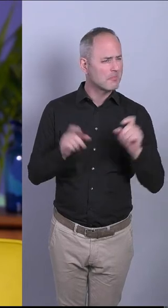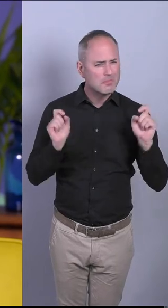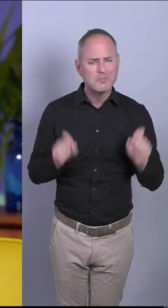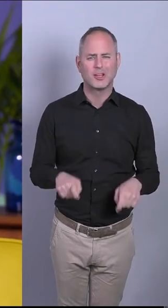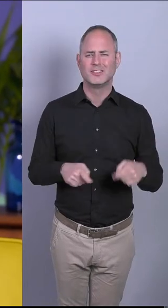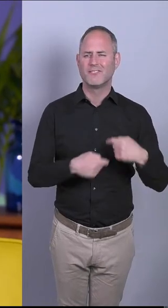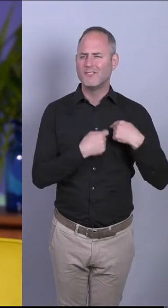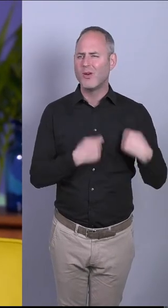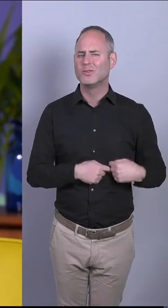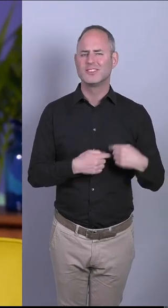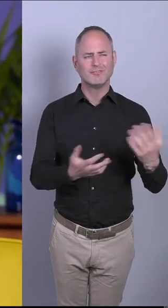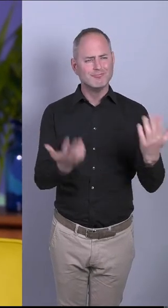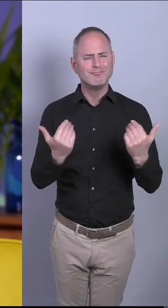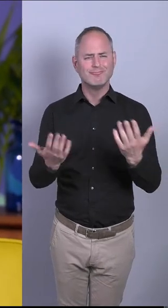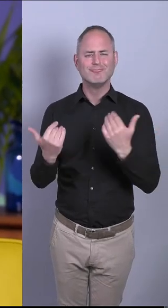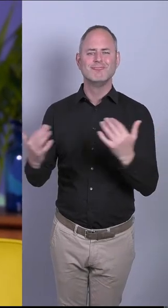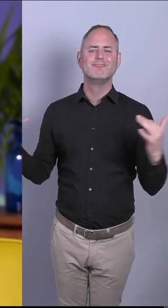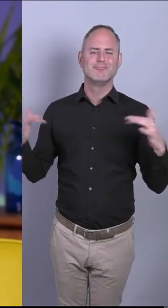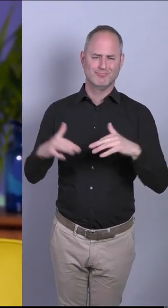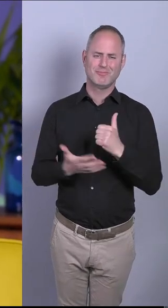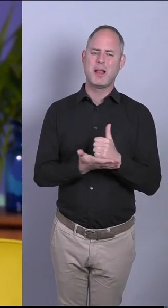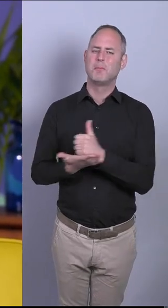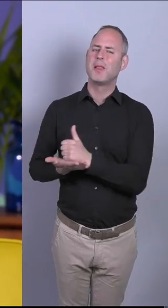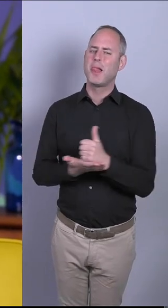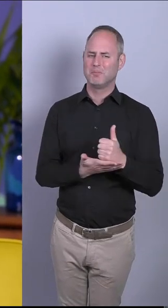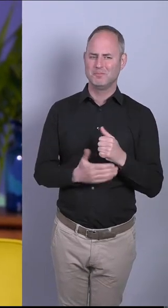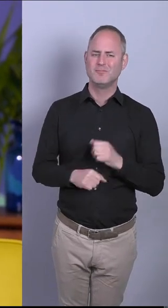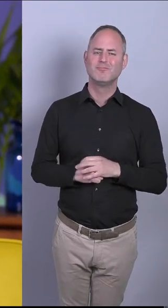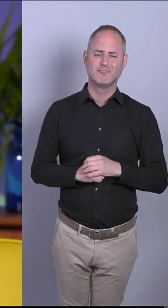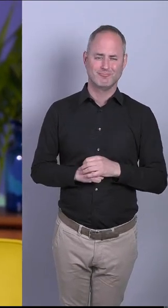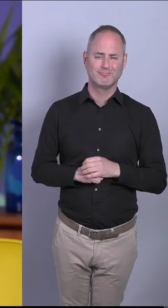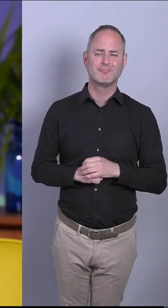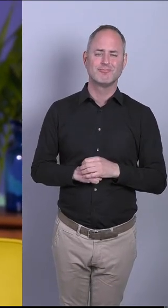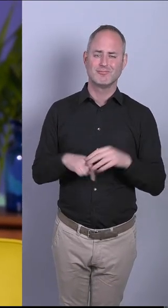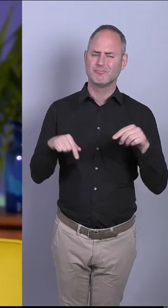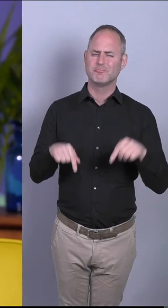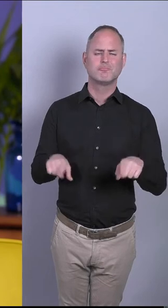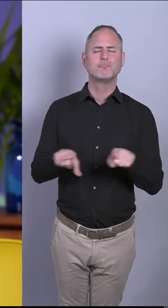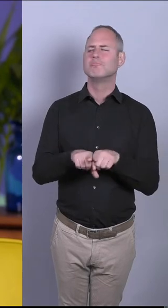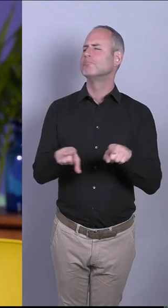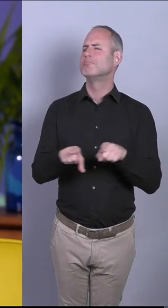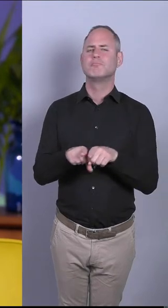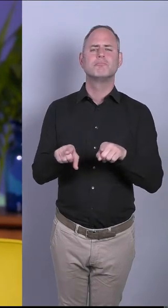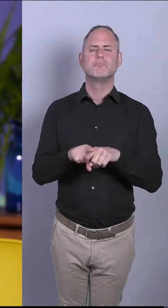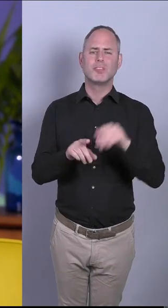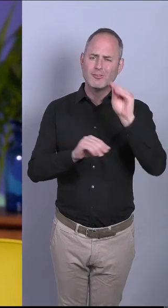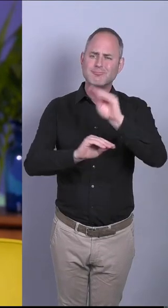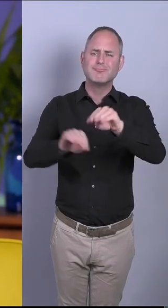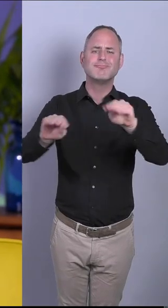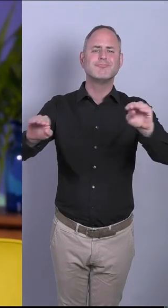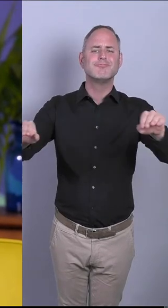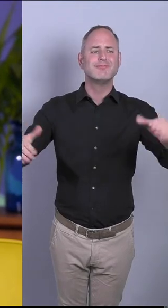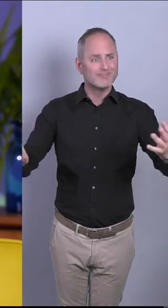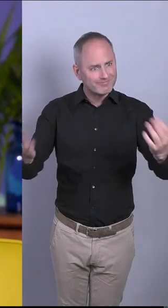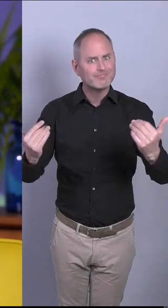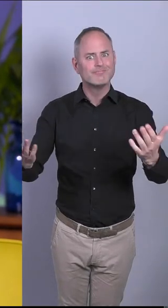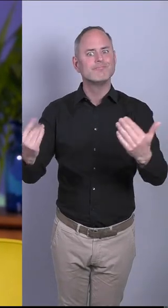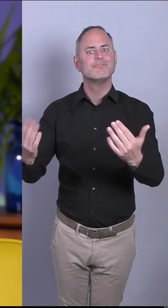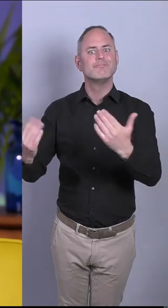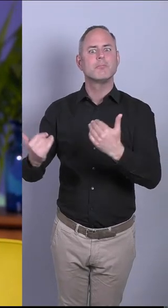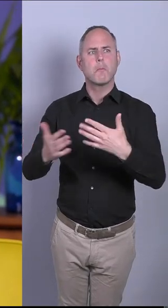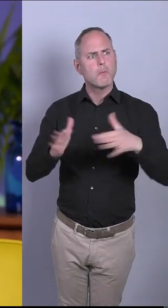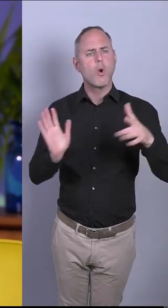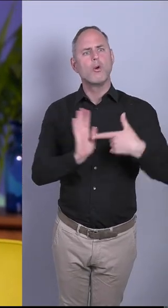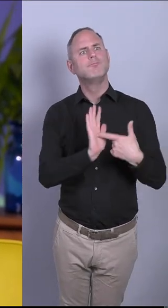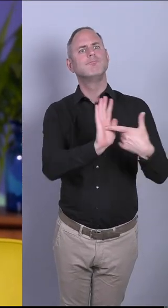are the centerpiece of our activities. The volunteers are the best ambassadors of the event as we prepare for the games. Can